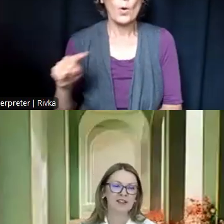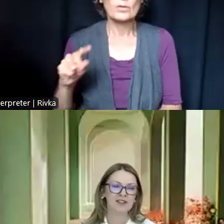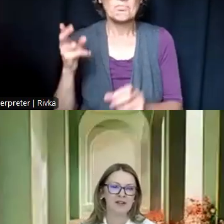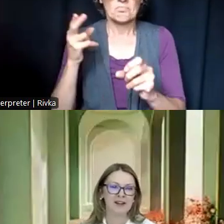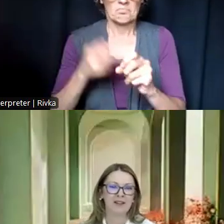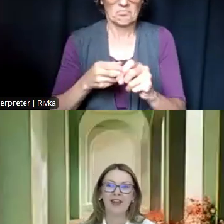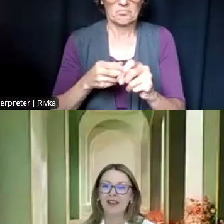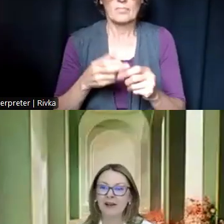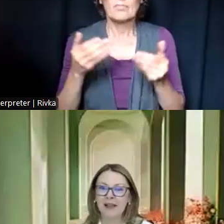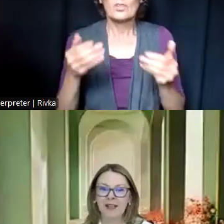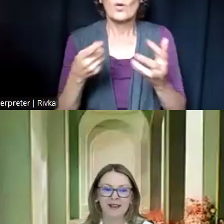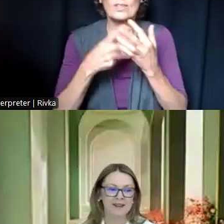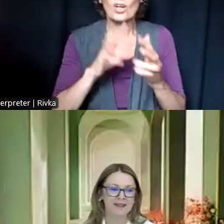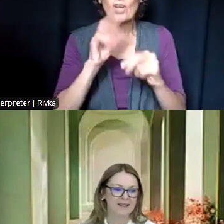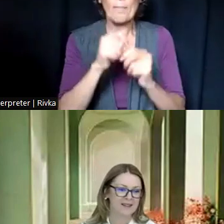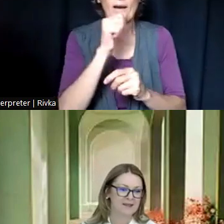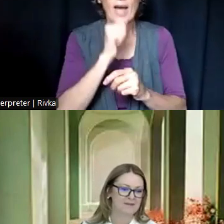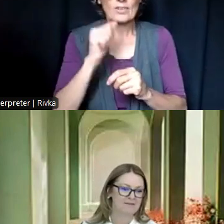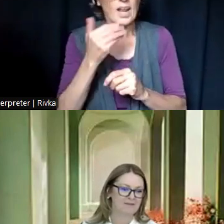about Arizona. Thank you, Amy.